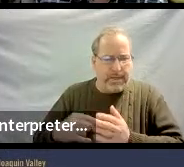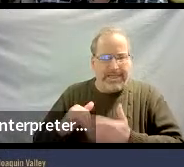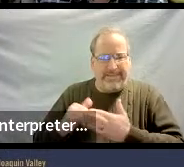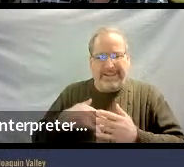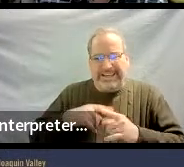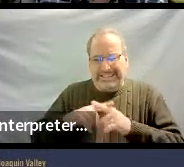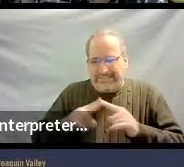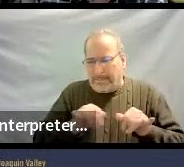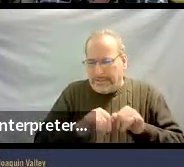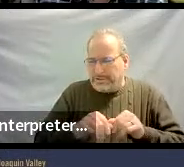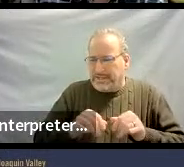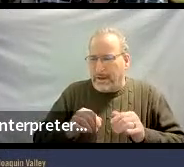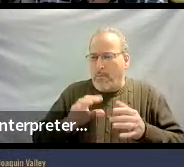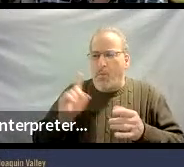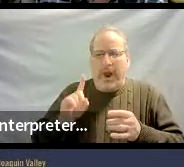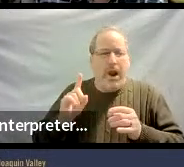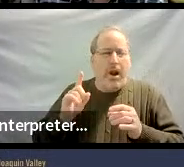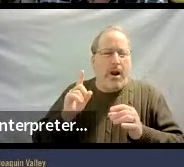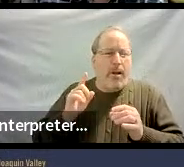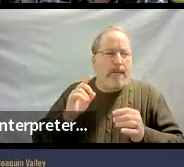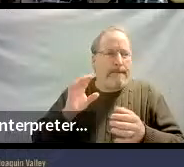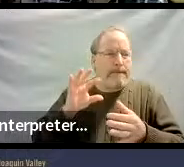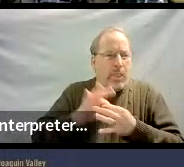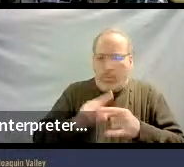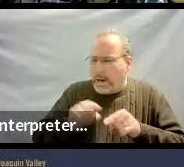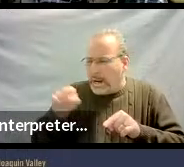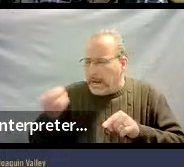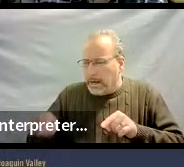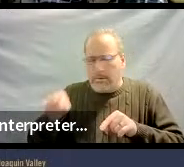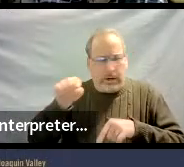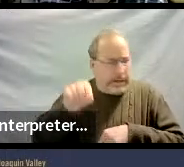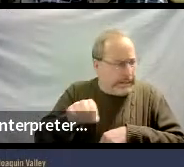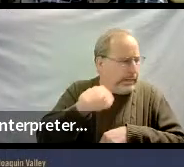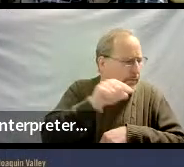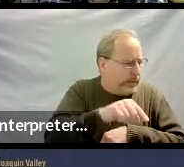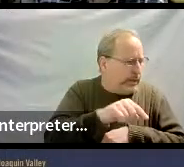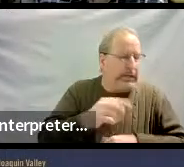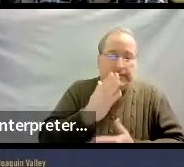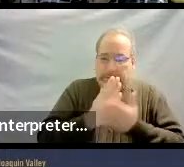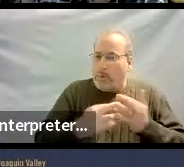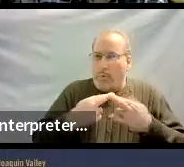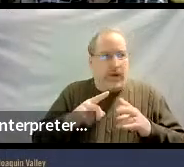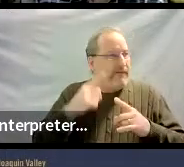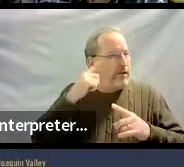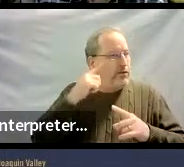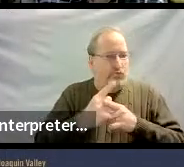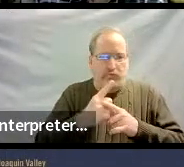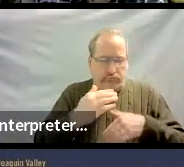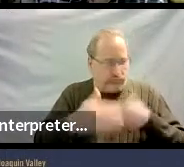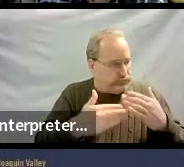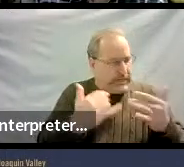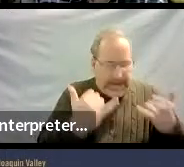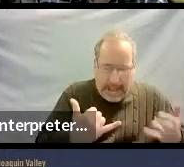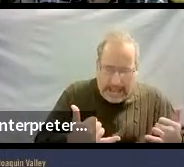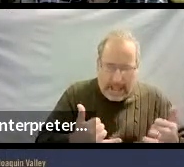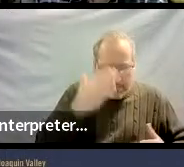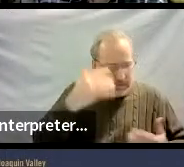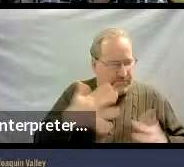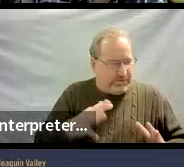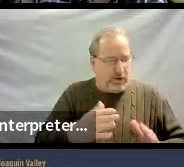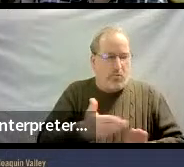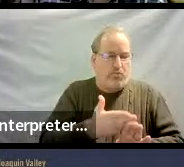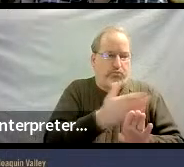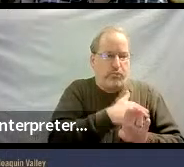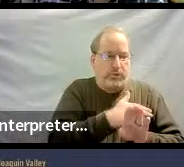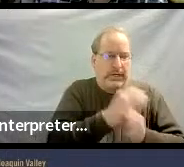buckets. Some are ready to go, you know, more or less right out of the gate, because they're